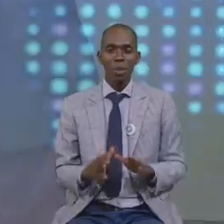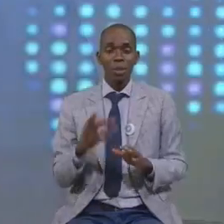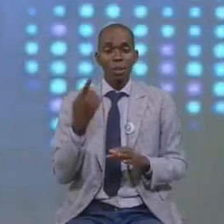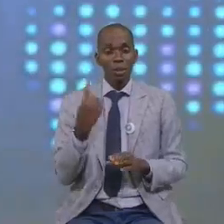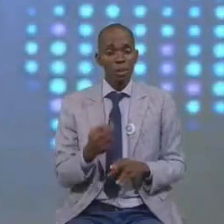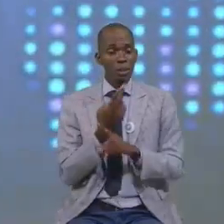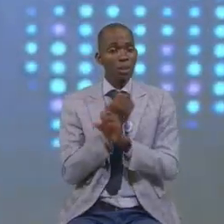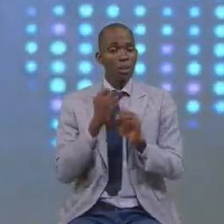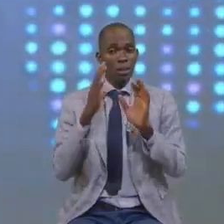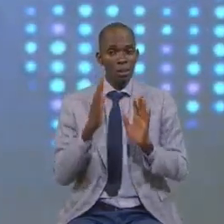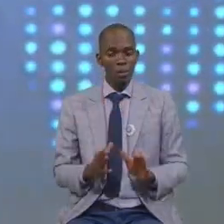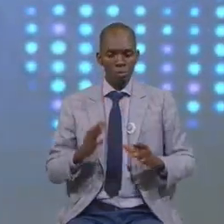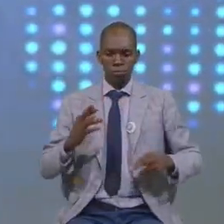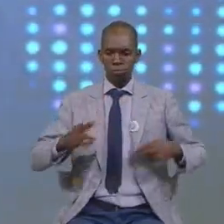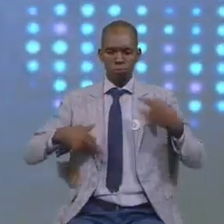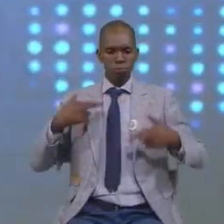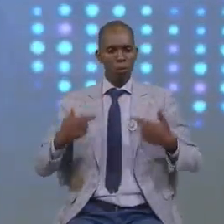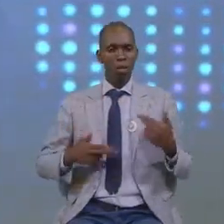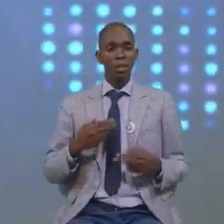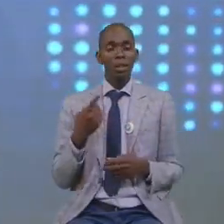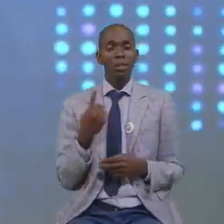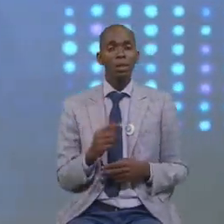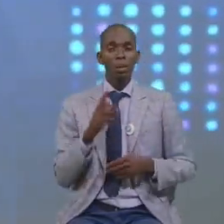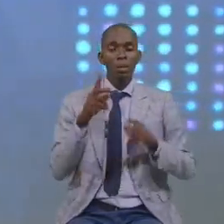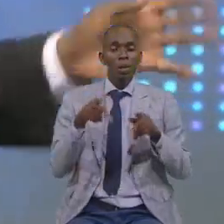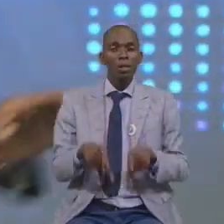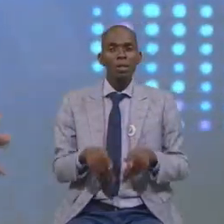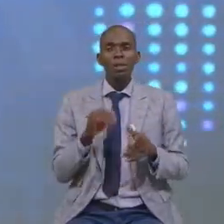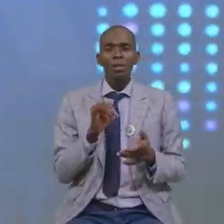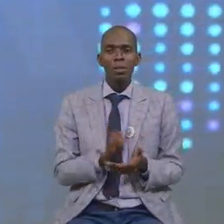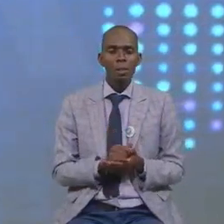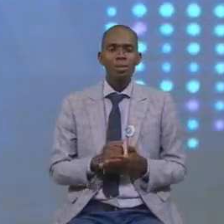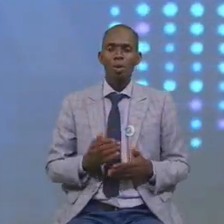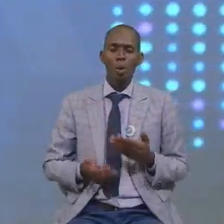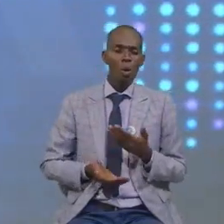Redeemer revives the one who's totally collapsed,